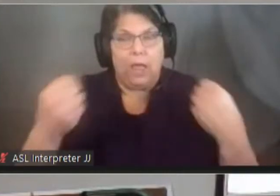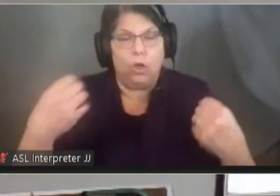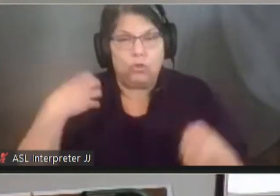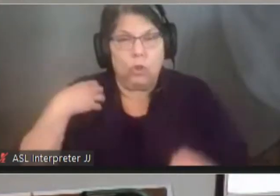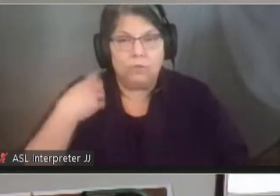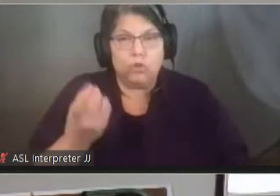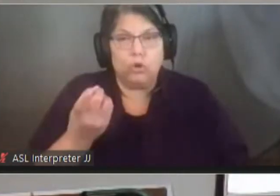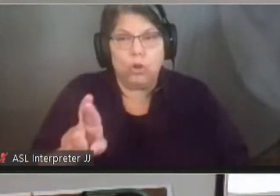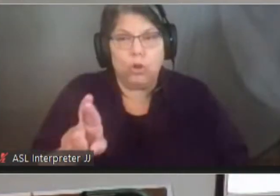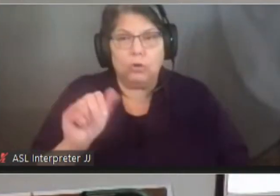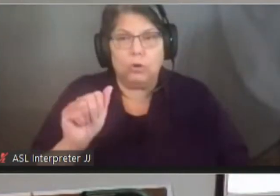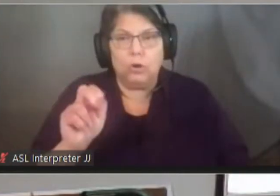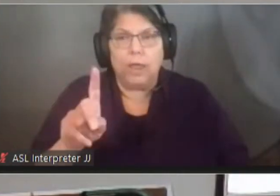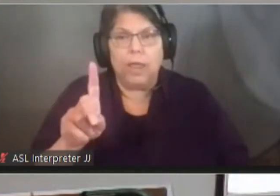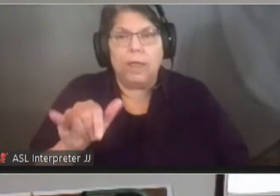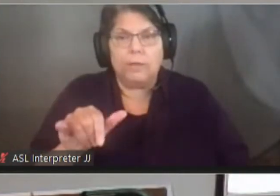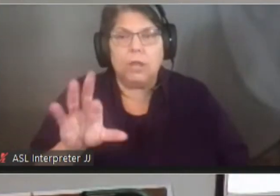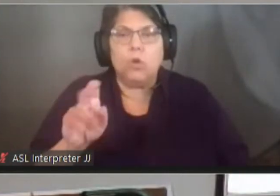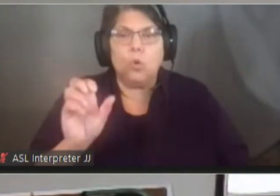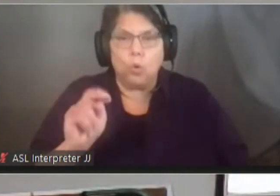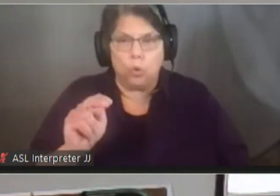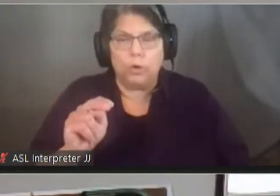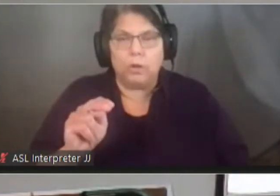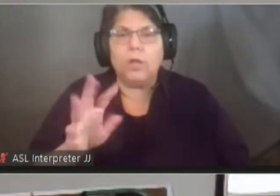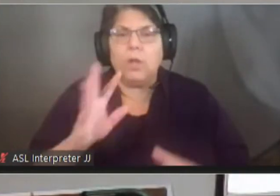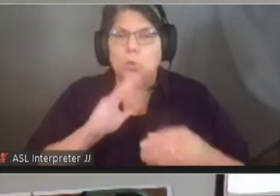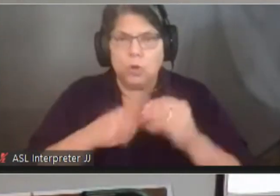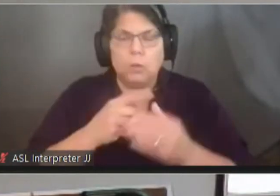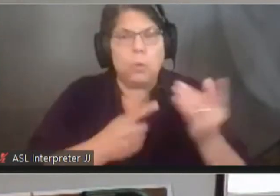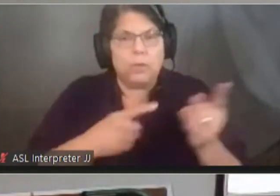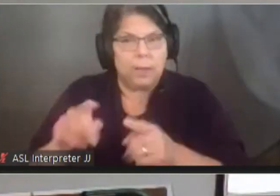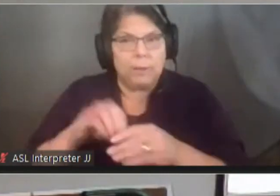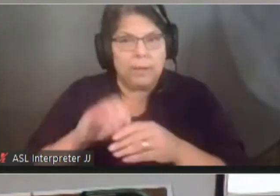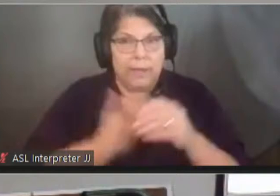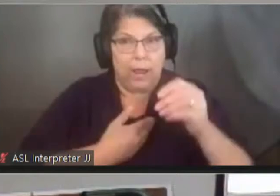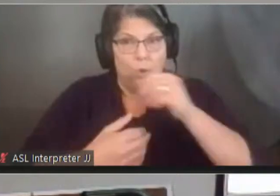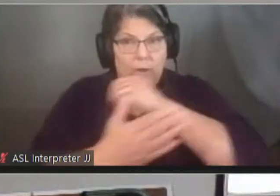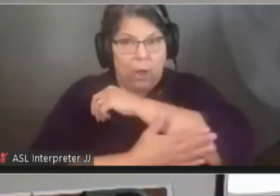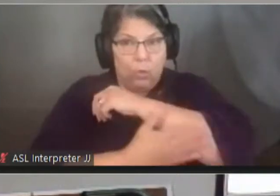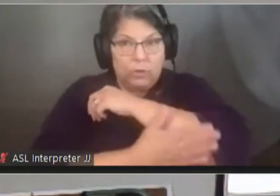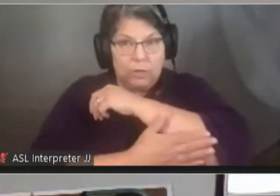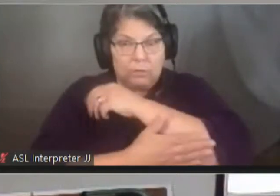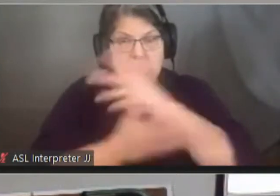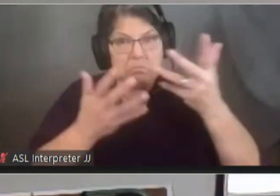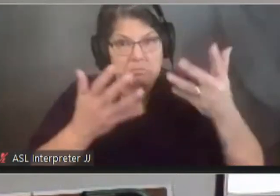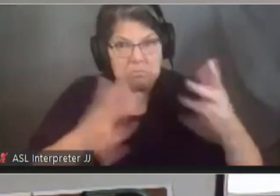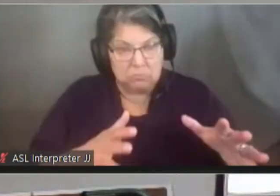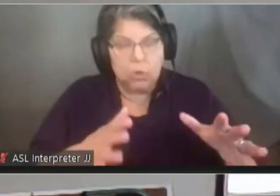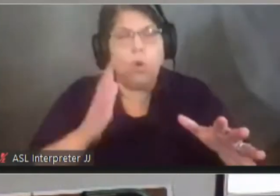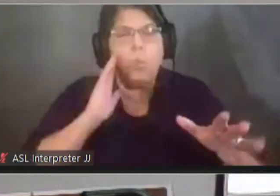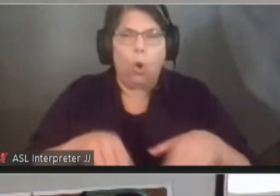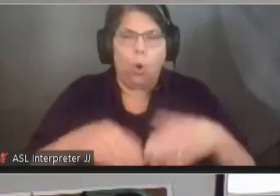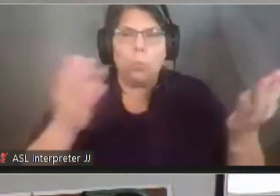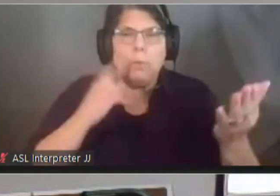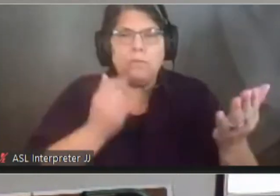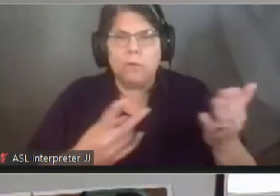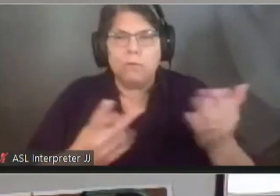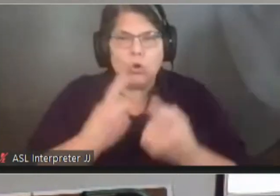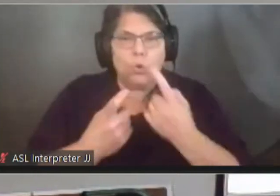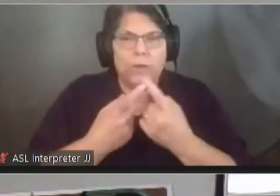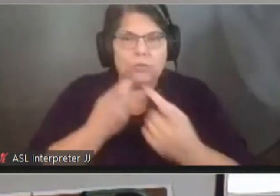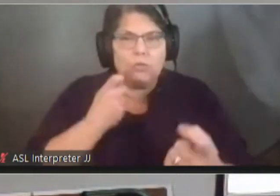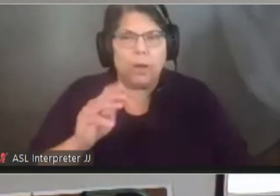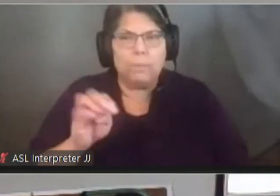give an update on the COVID-19 status of our county. After that, we will open it up to take a few questions from the media